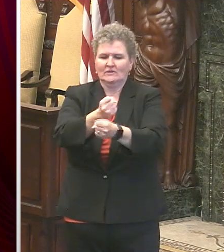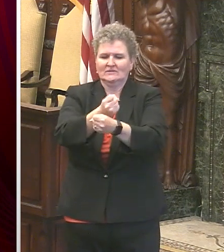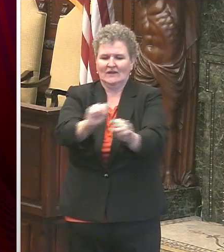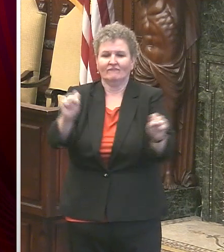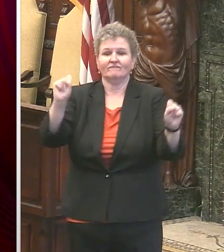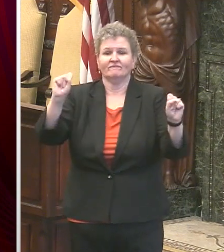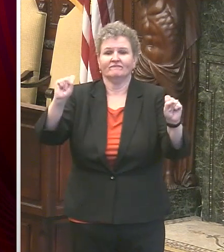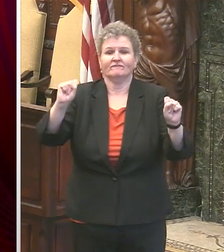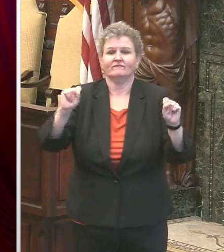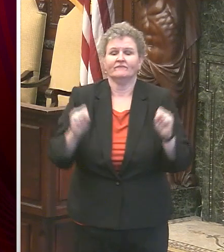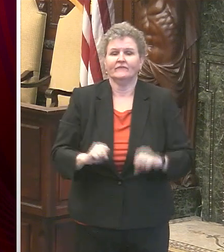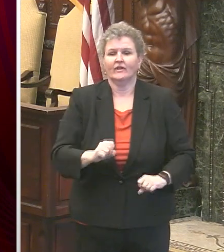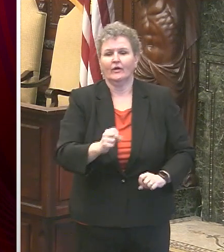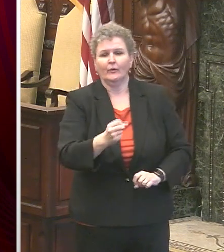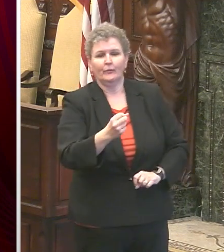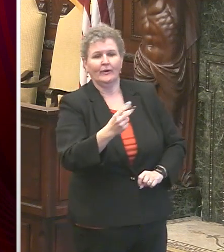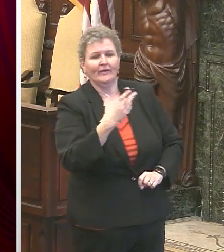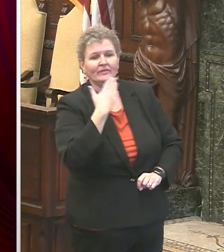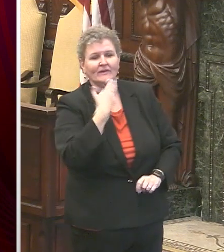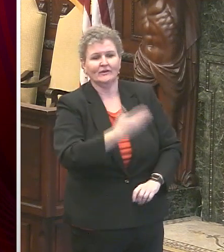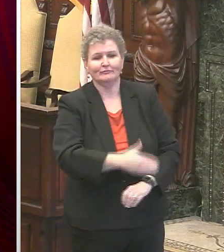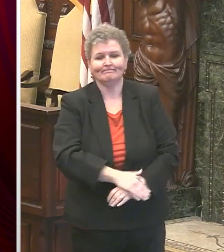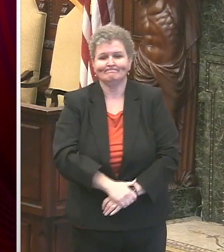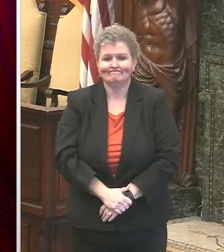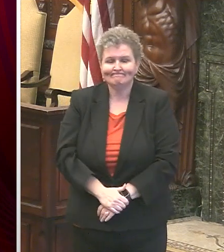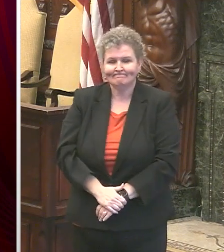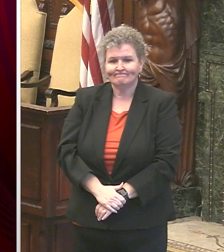Okay, thank you.